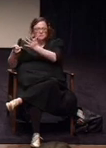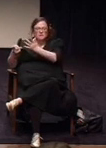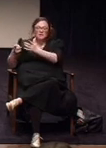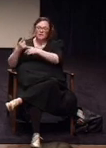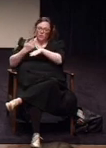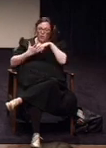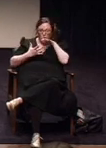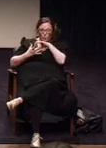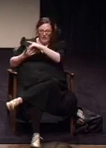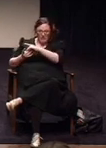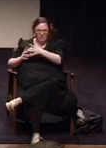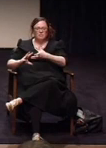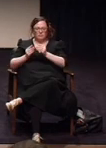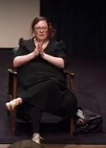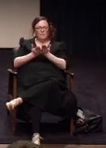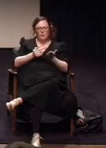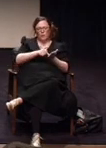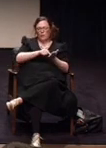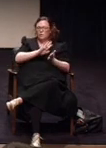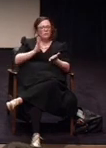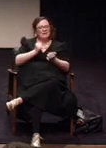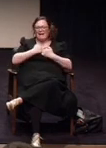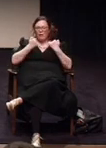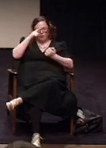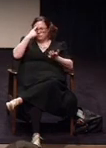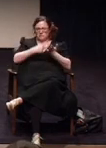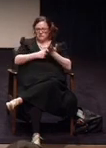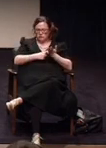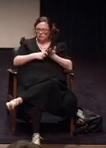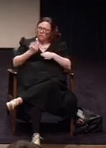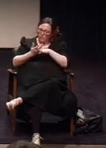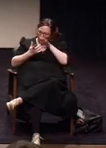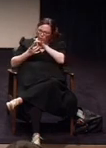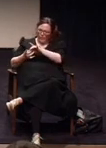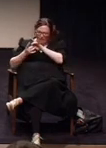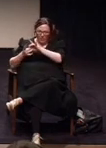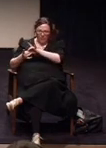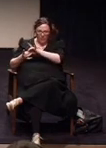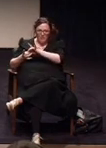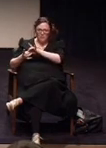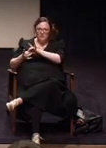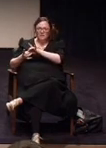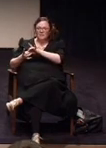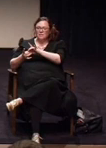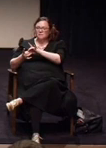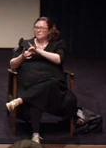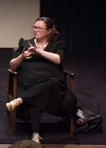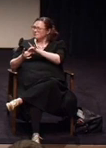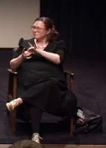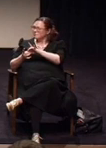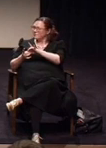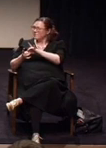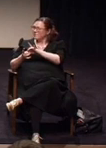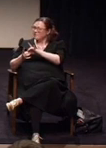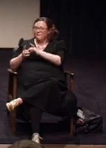doctors. So it was not our own product, and it was originally from a concept used in both the